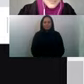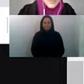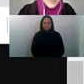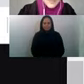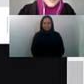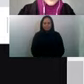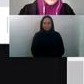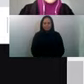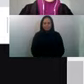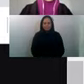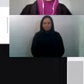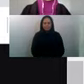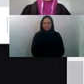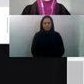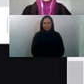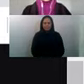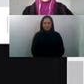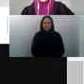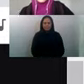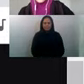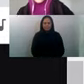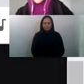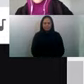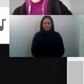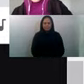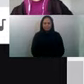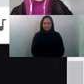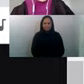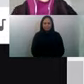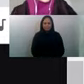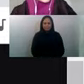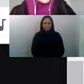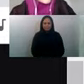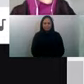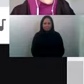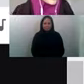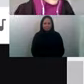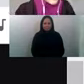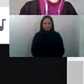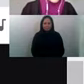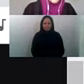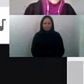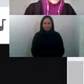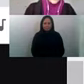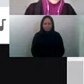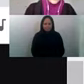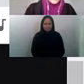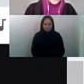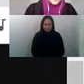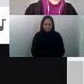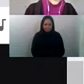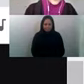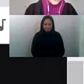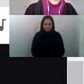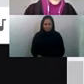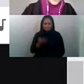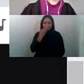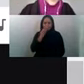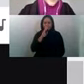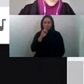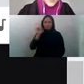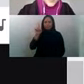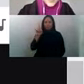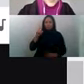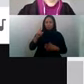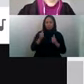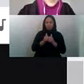Alhamdulillah, with your help, we've now raised 100 million dollars in donations. Thank you. We couldn't have done this without